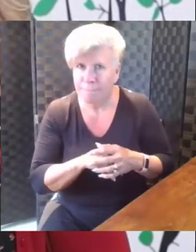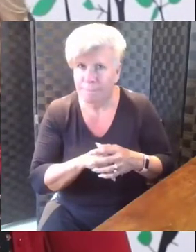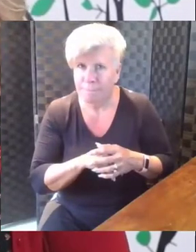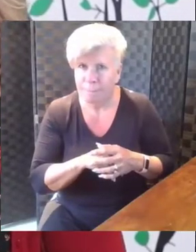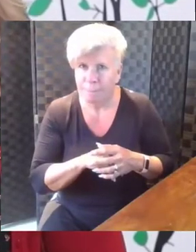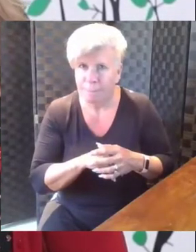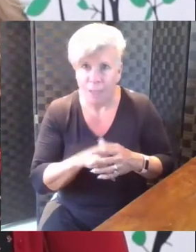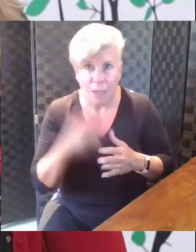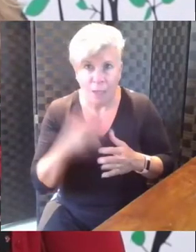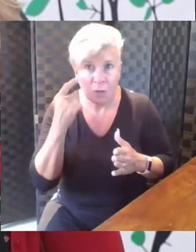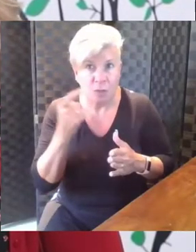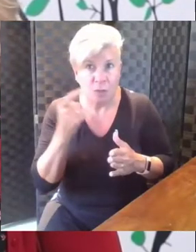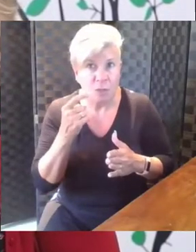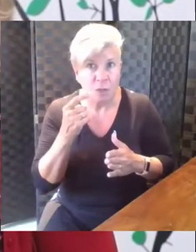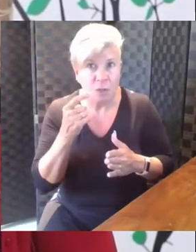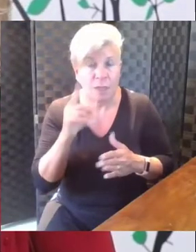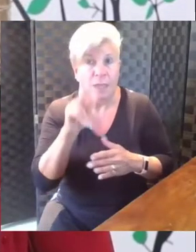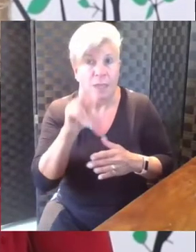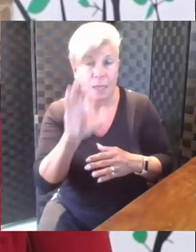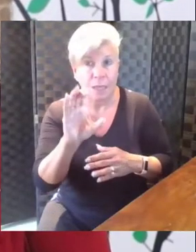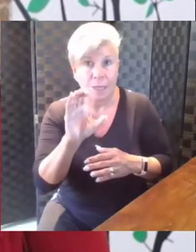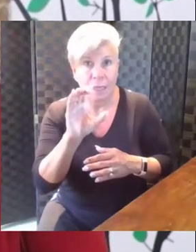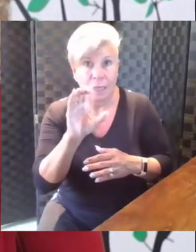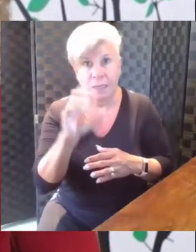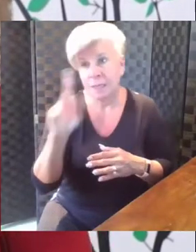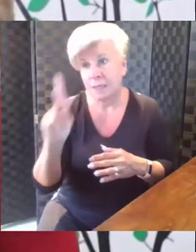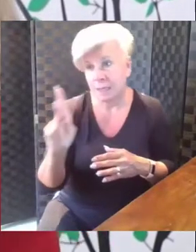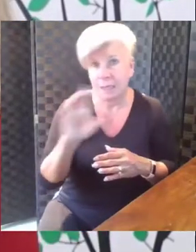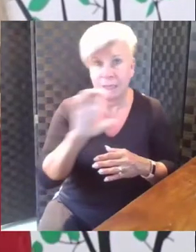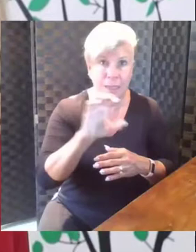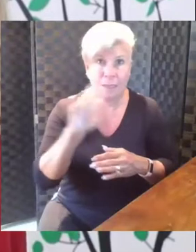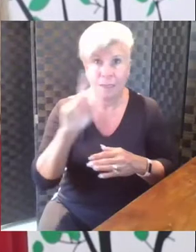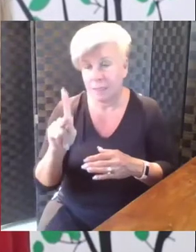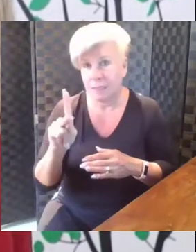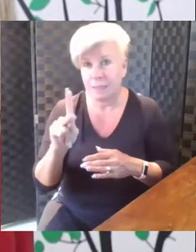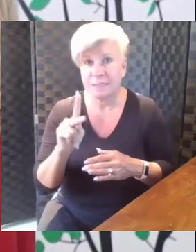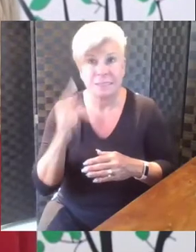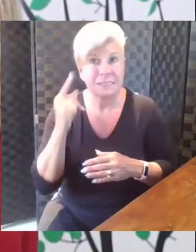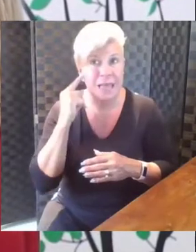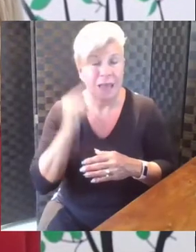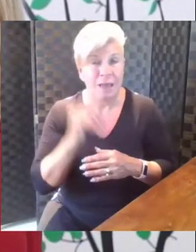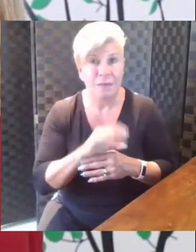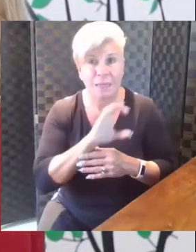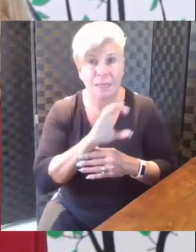Did you notice that you heard the k sound?